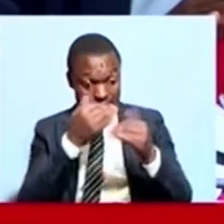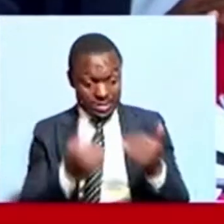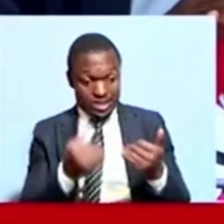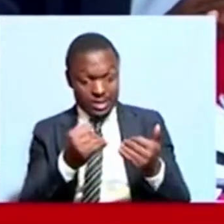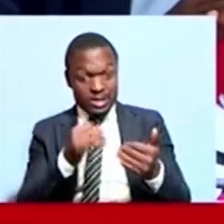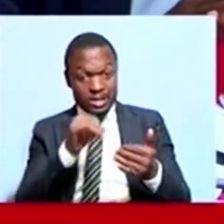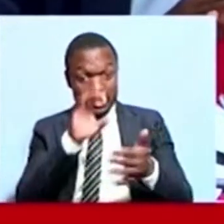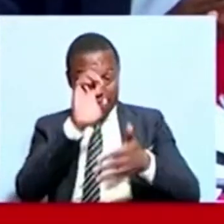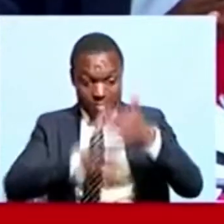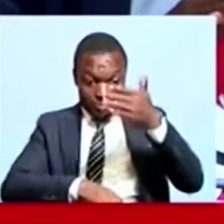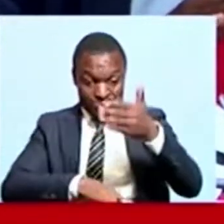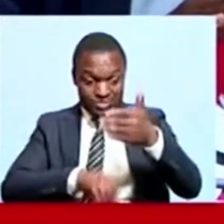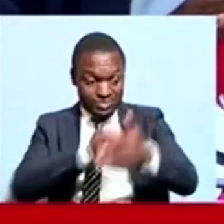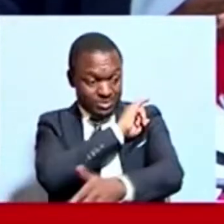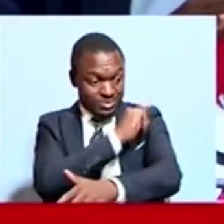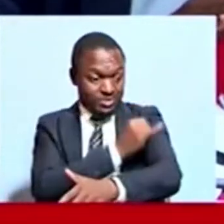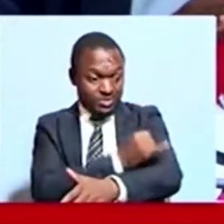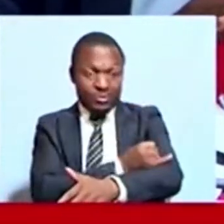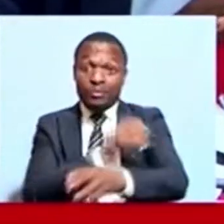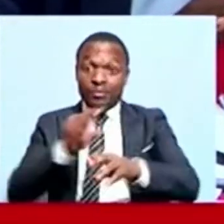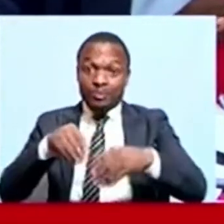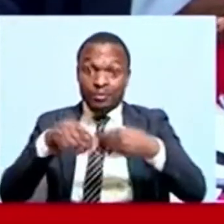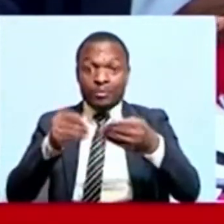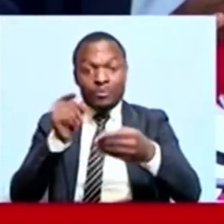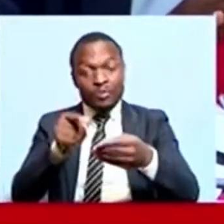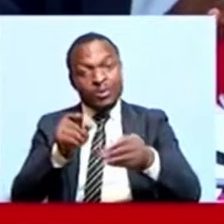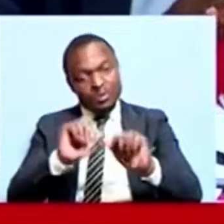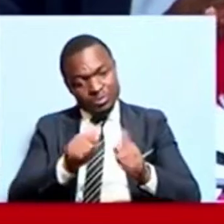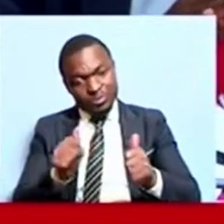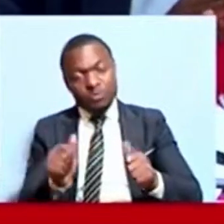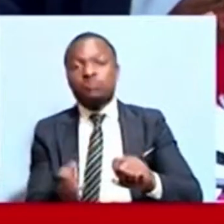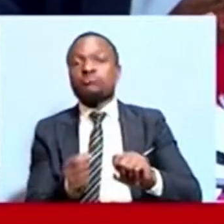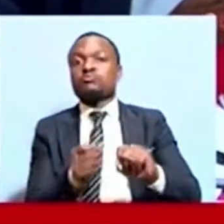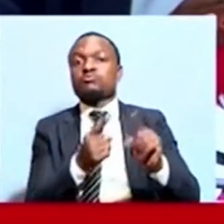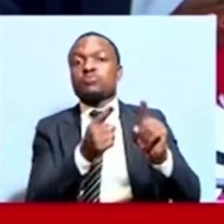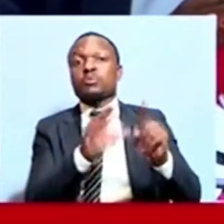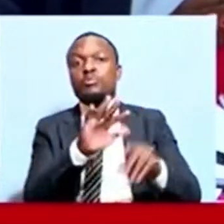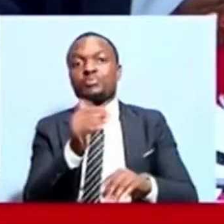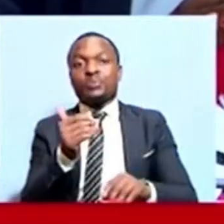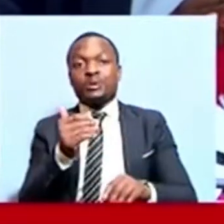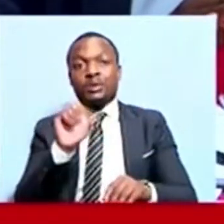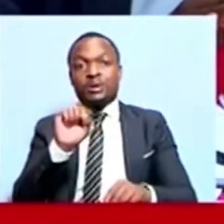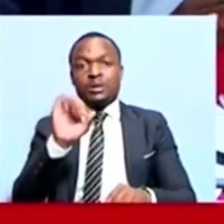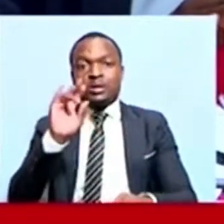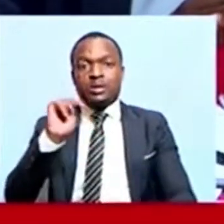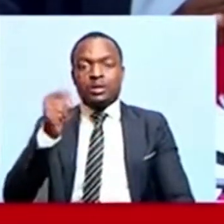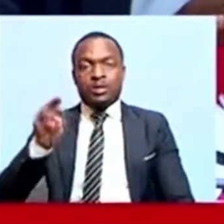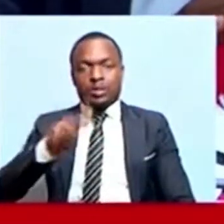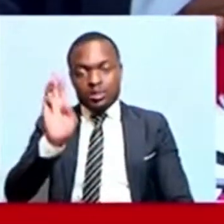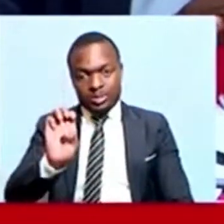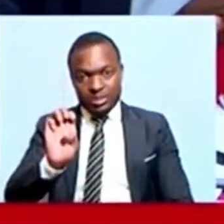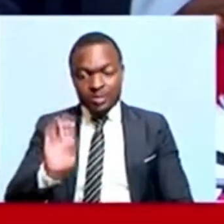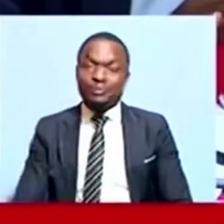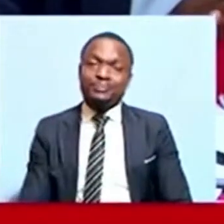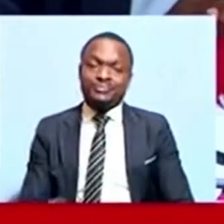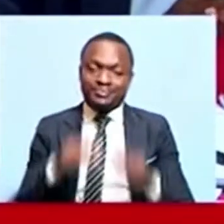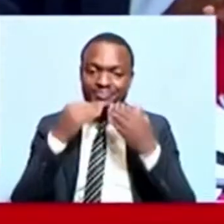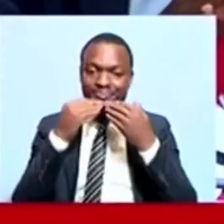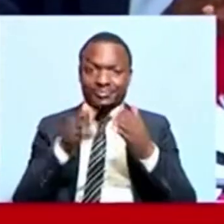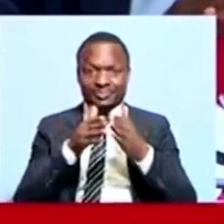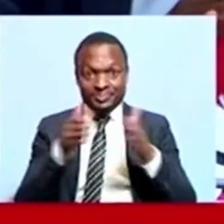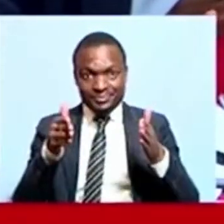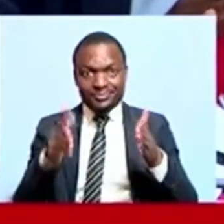that was conferred on you, and wish you well as you go back to Sinazongwe. Sorry. Thank you very